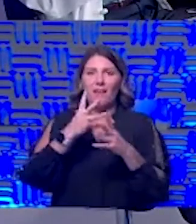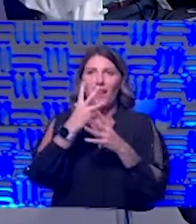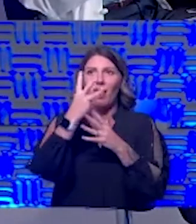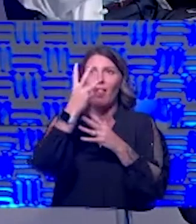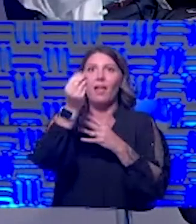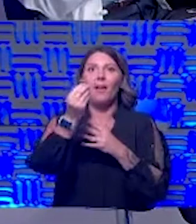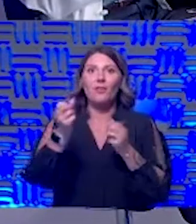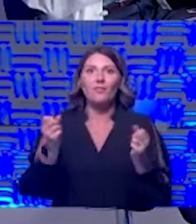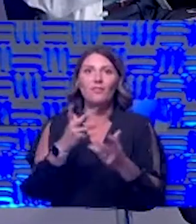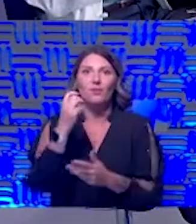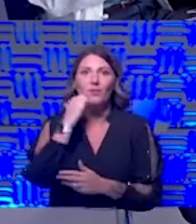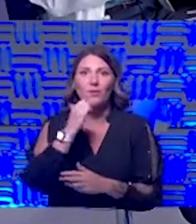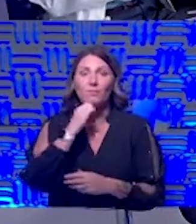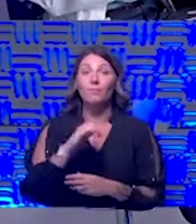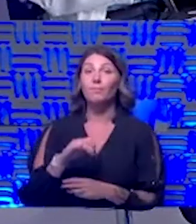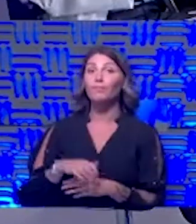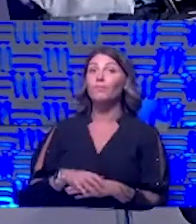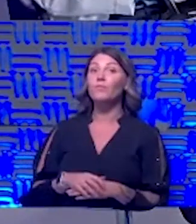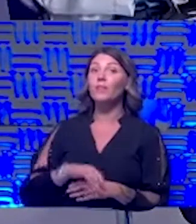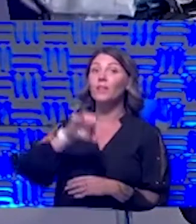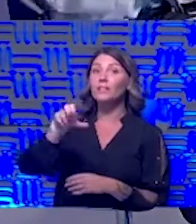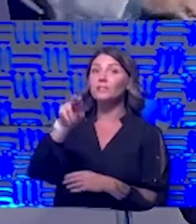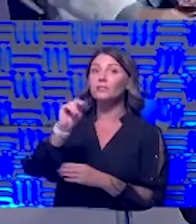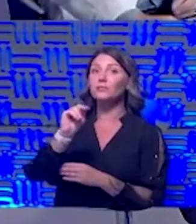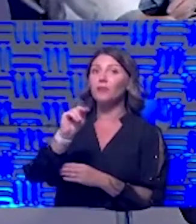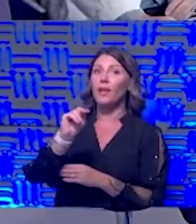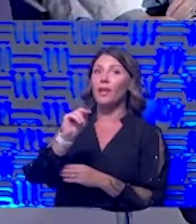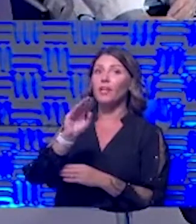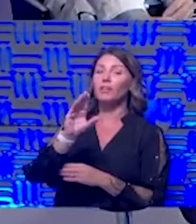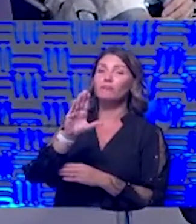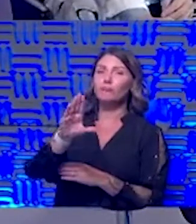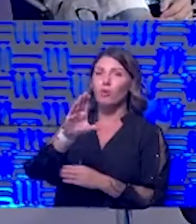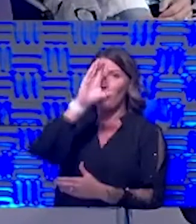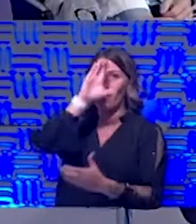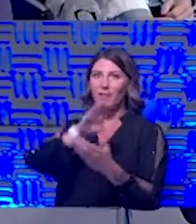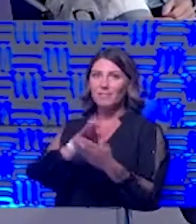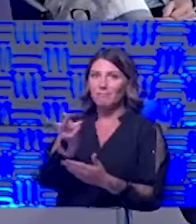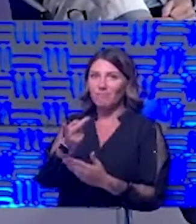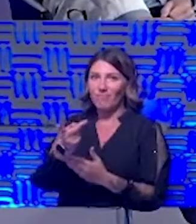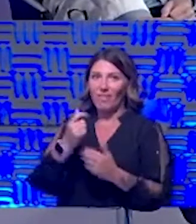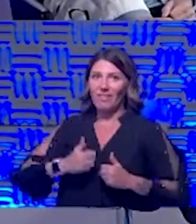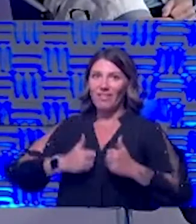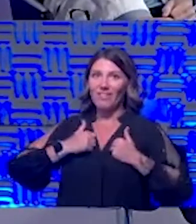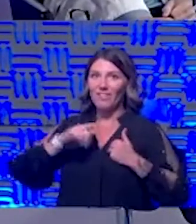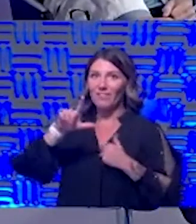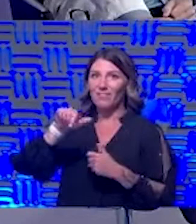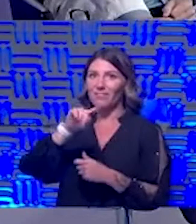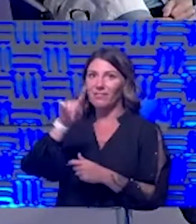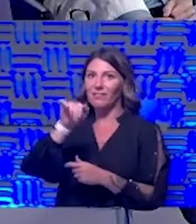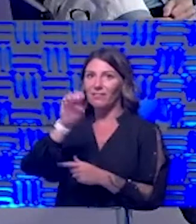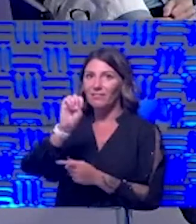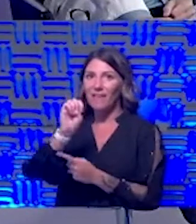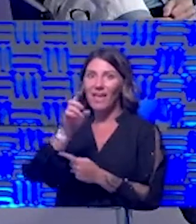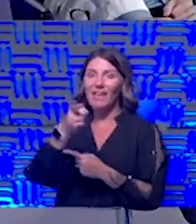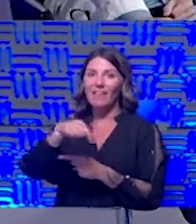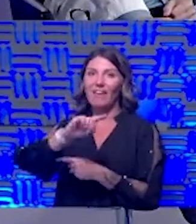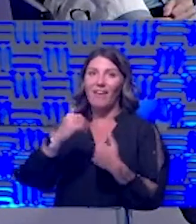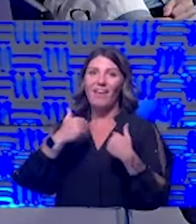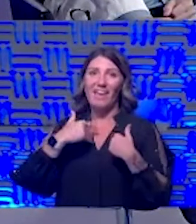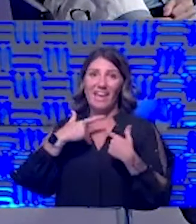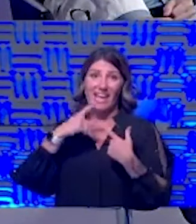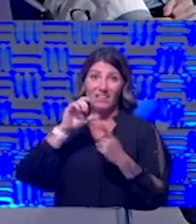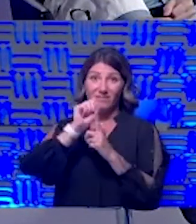day. Jan lives at the lake with her husband. They are in their 60s. They have underlying health conditions. They also have 4 children,